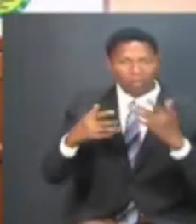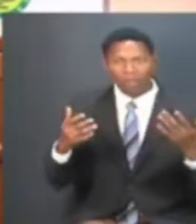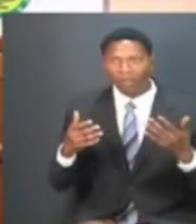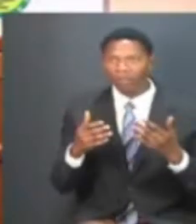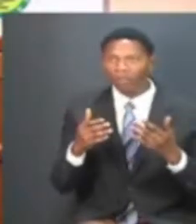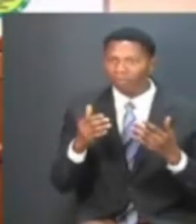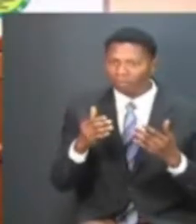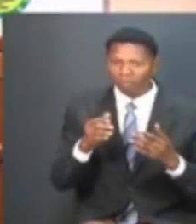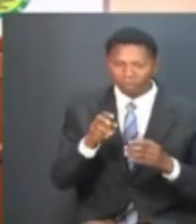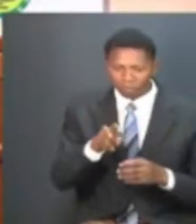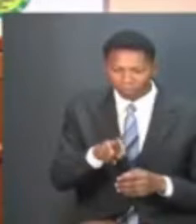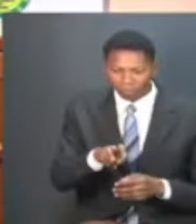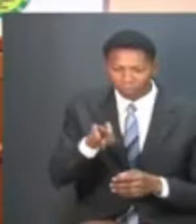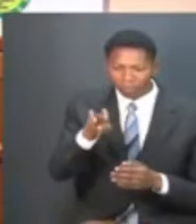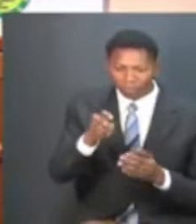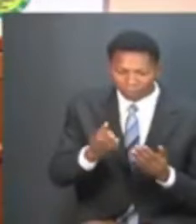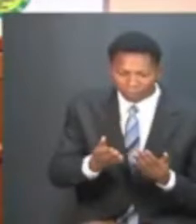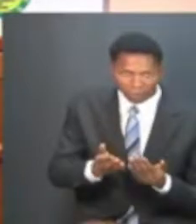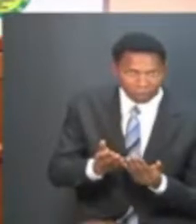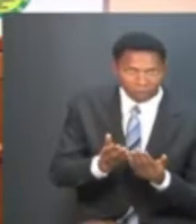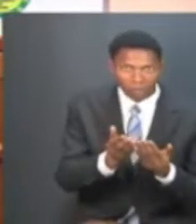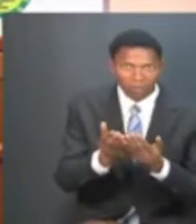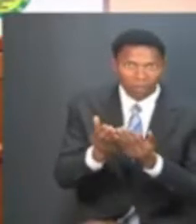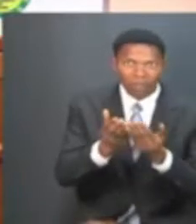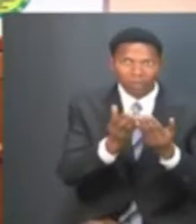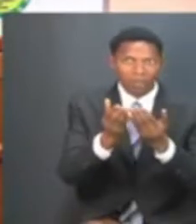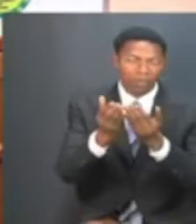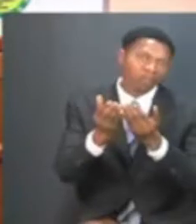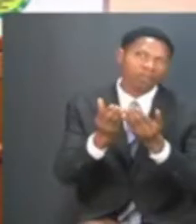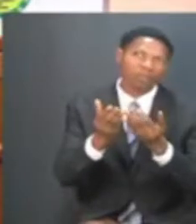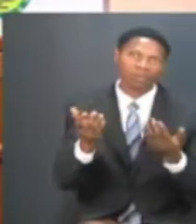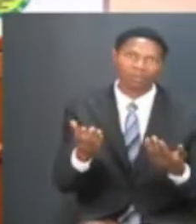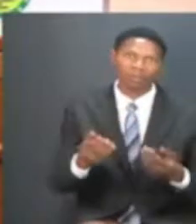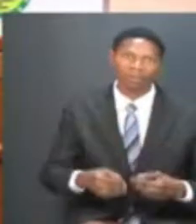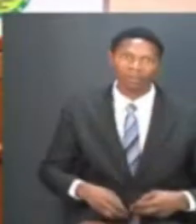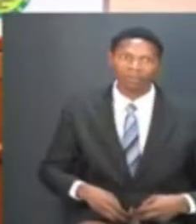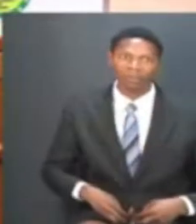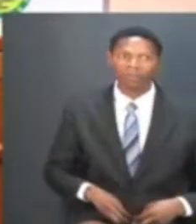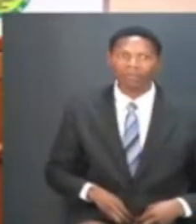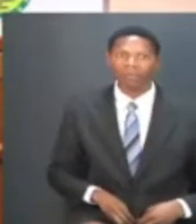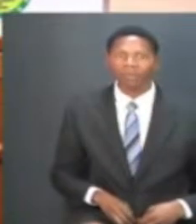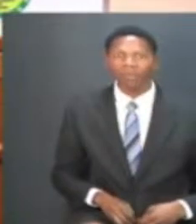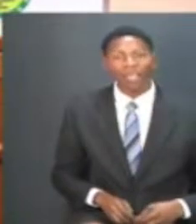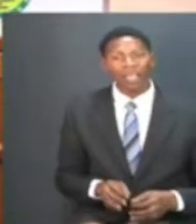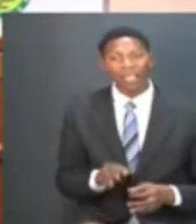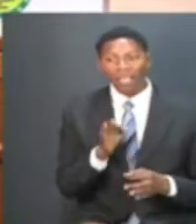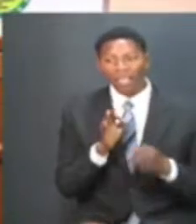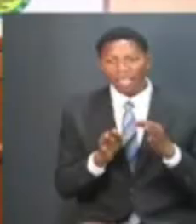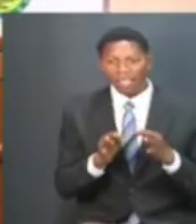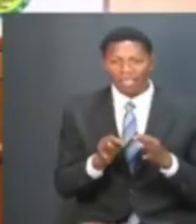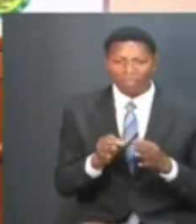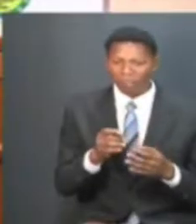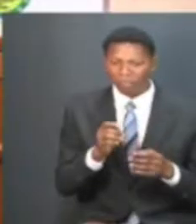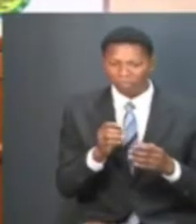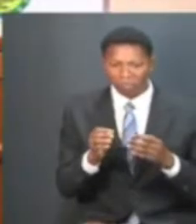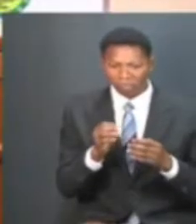by the lake. In a sense that, Mr. Speaker, if you take the stretch,